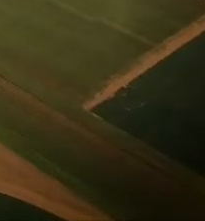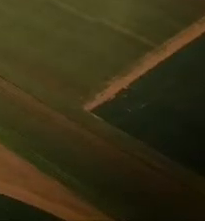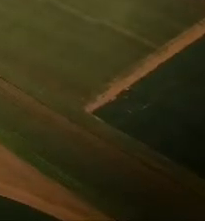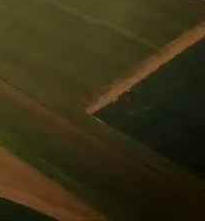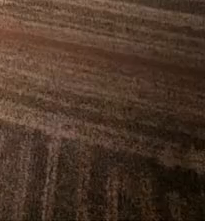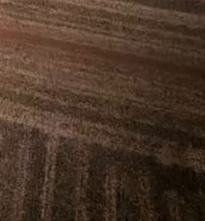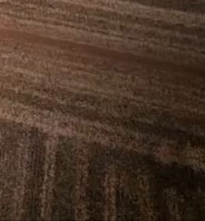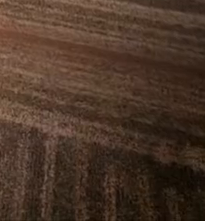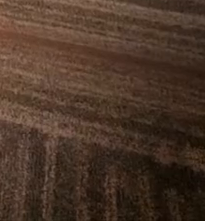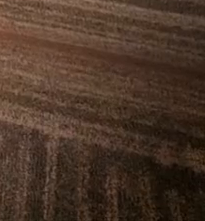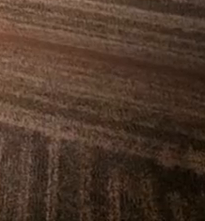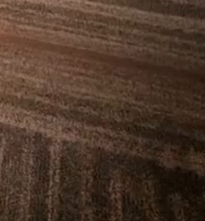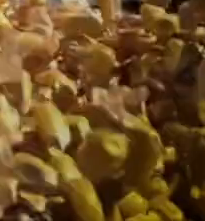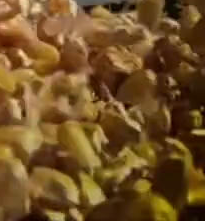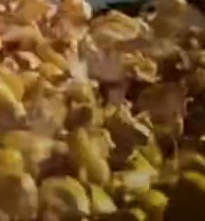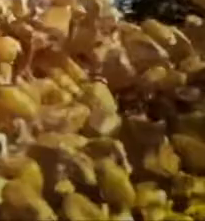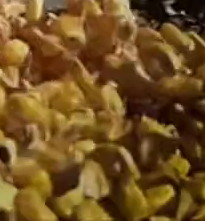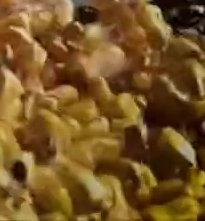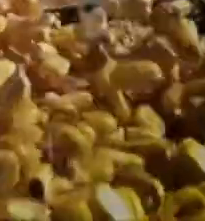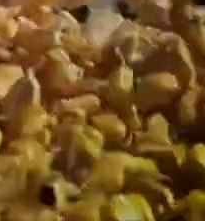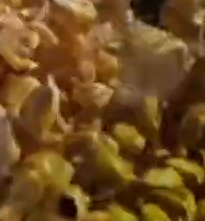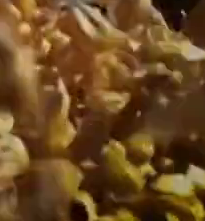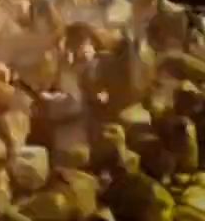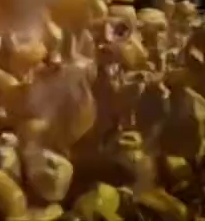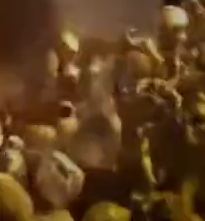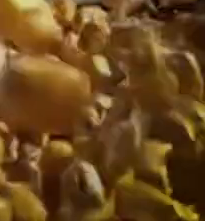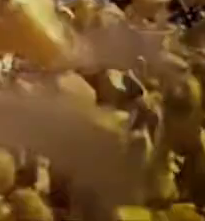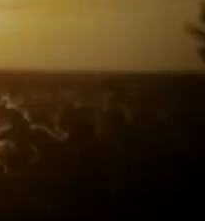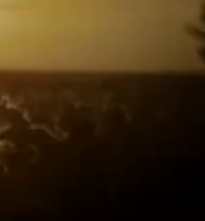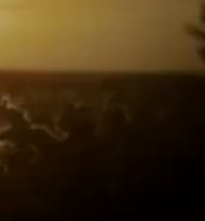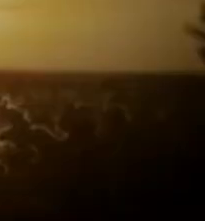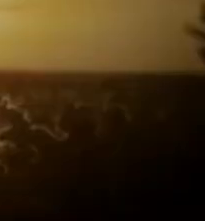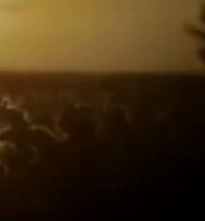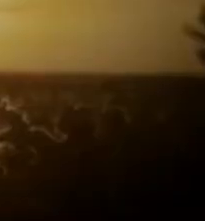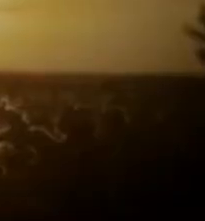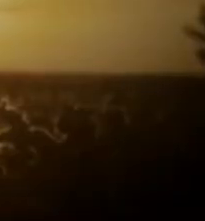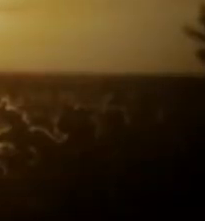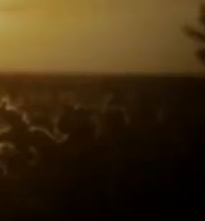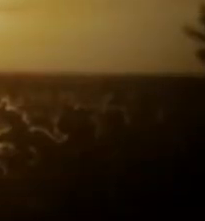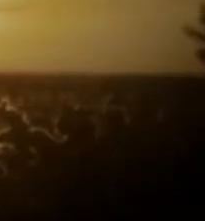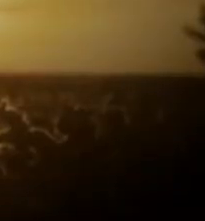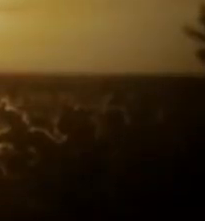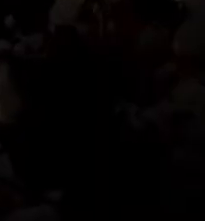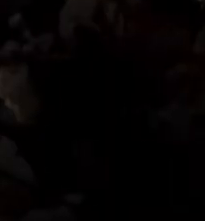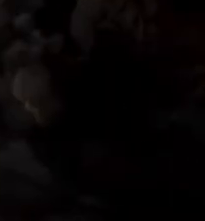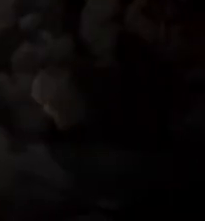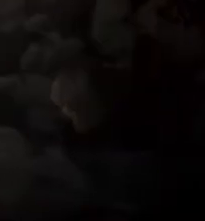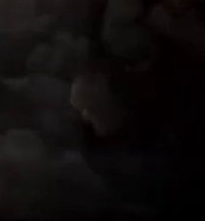Brazil is a key part for ag production on the planet.